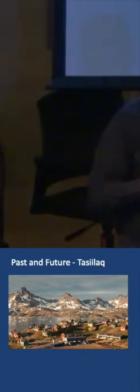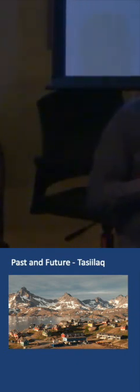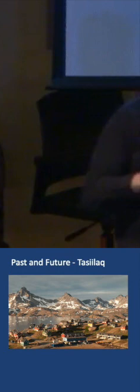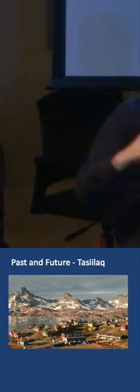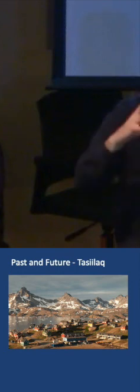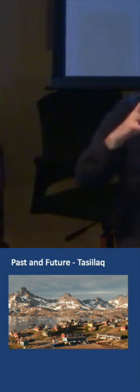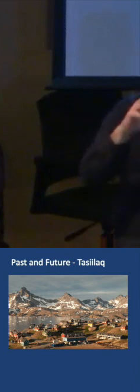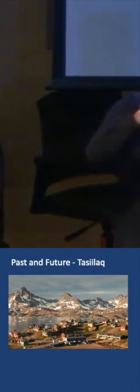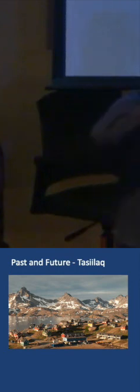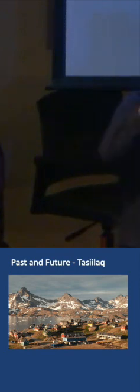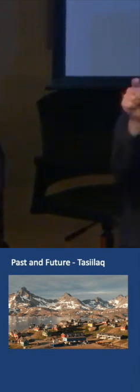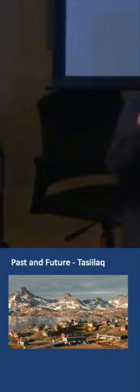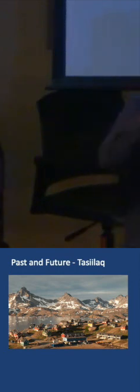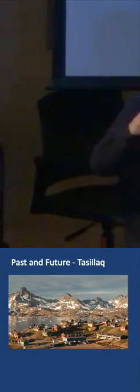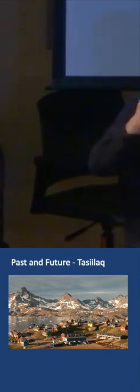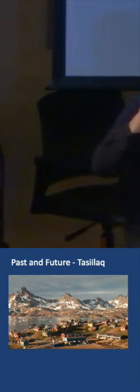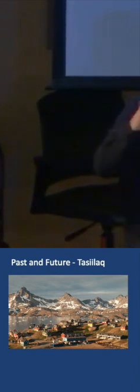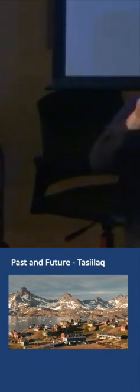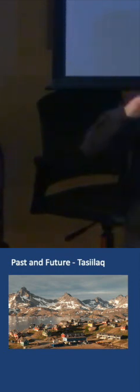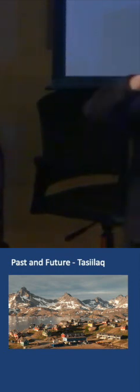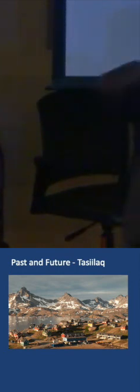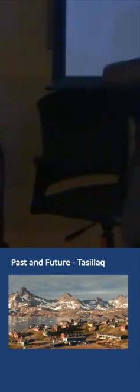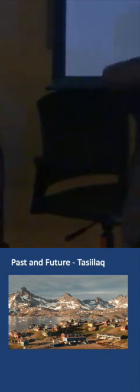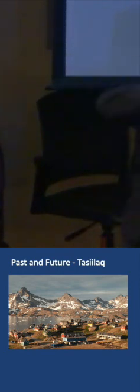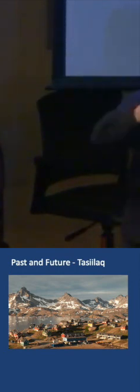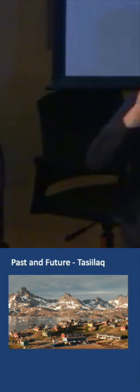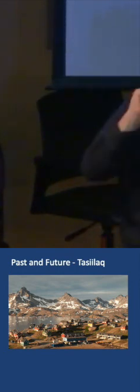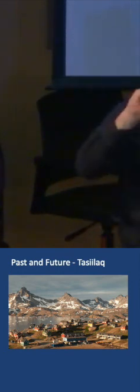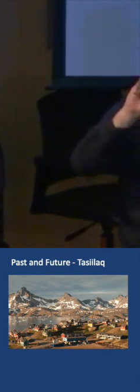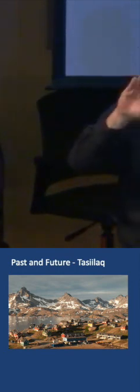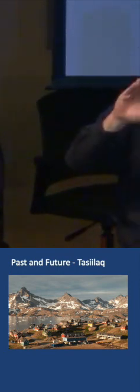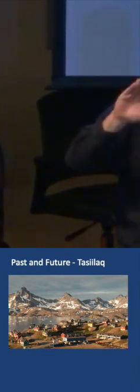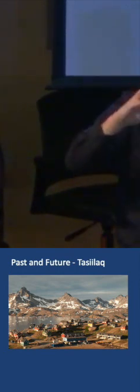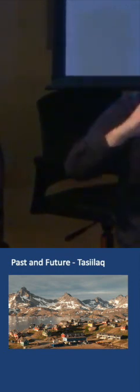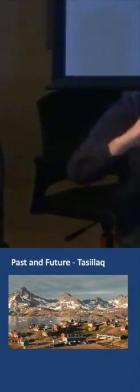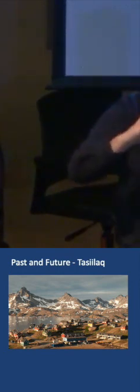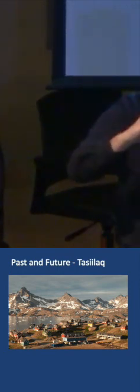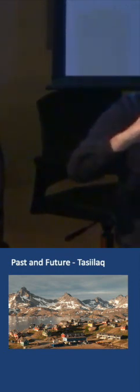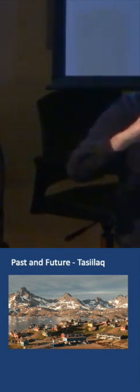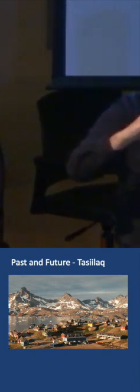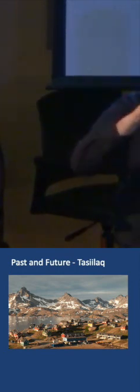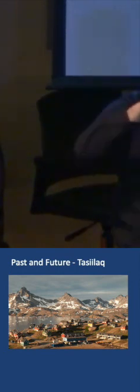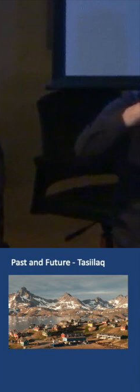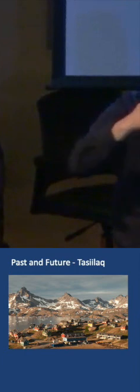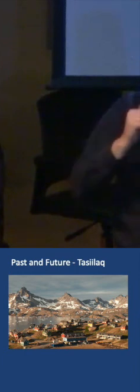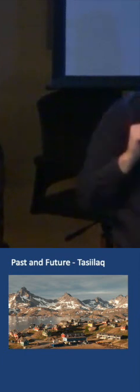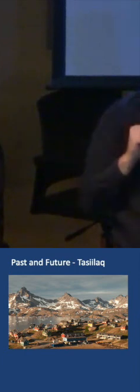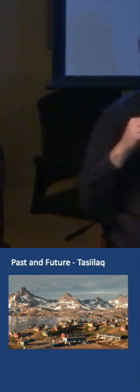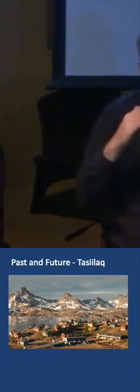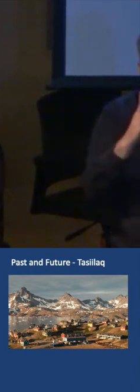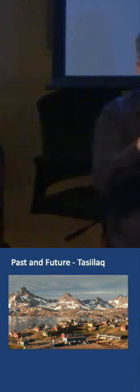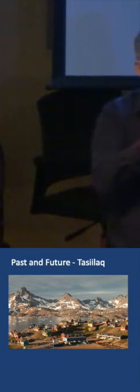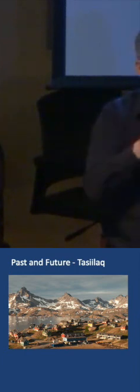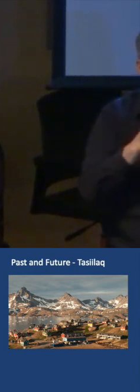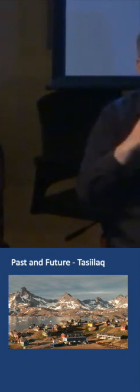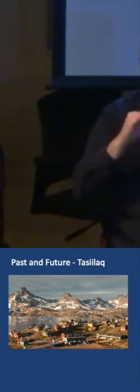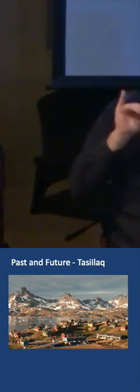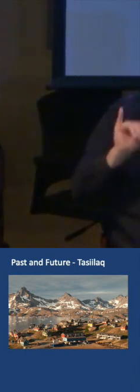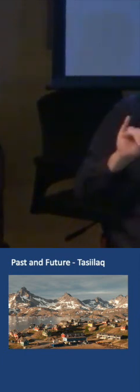quickly rising above what has been the variability that these communities have experienced over the